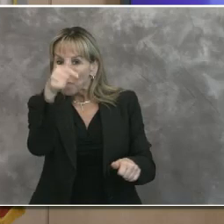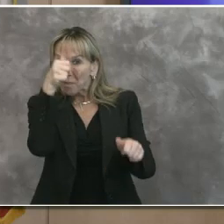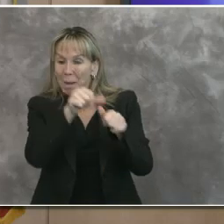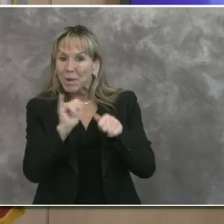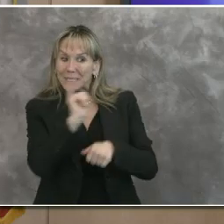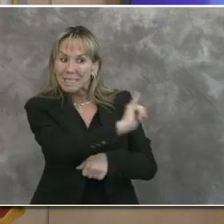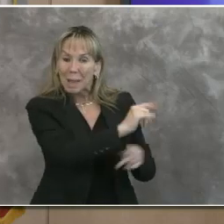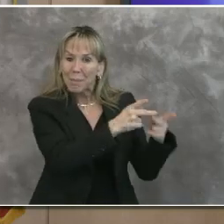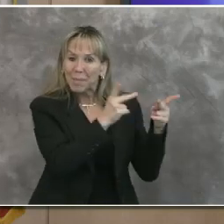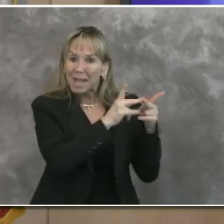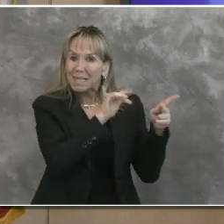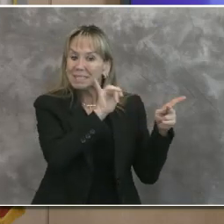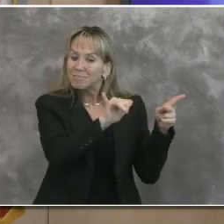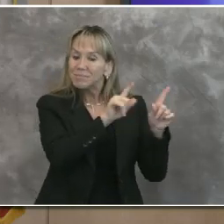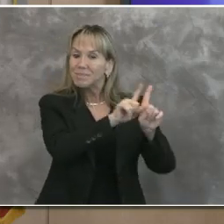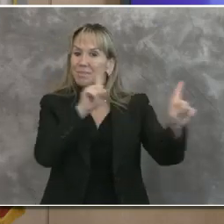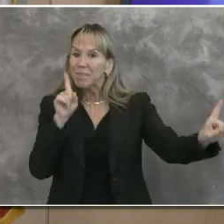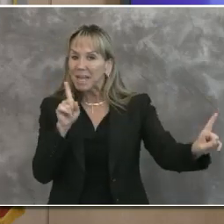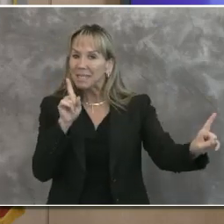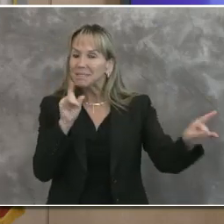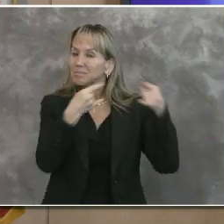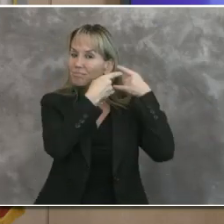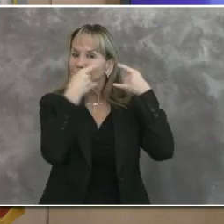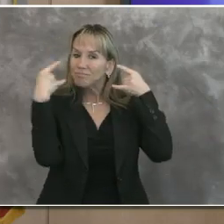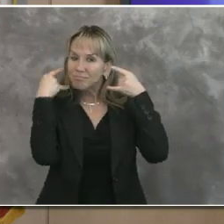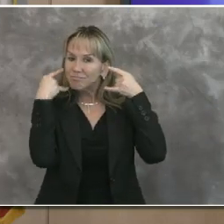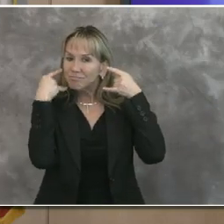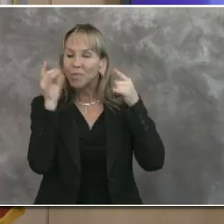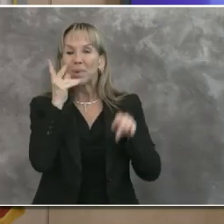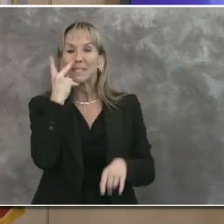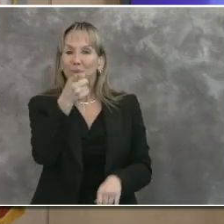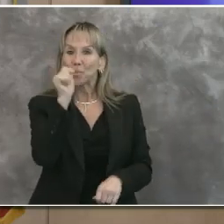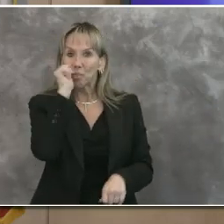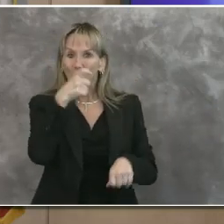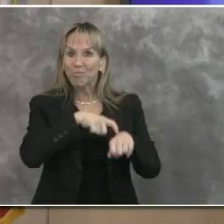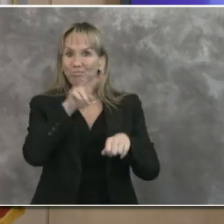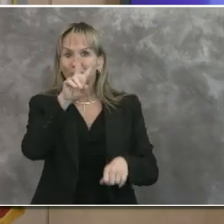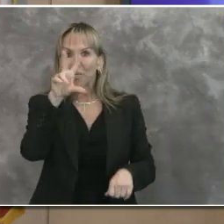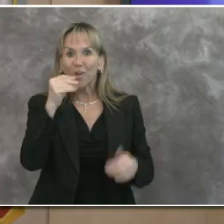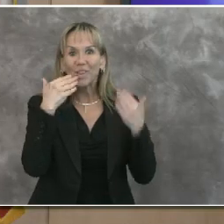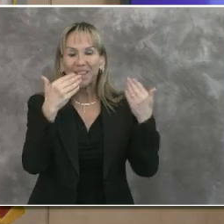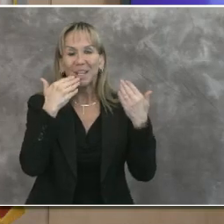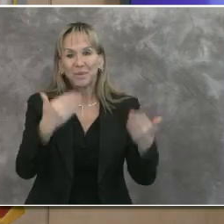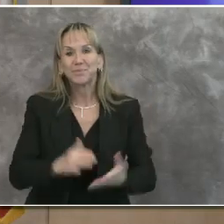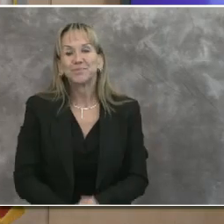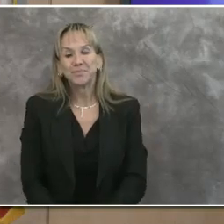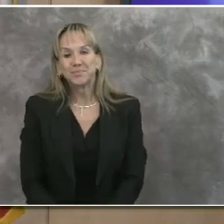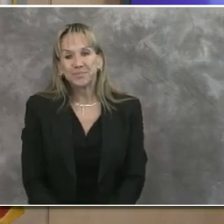stay in place, maintain space, and cover your face. We'll see you tomorrow at 2:30. Thank you.